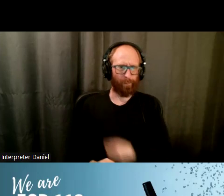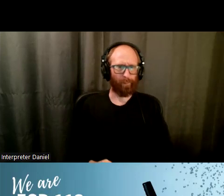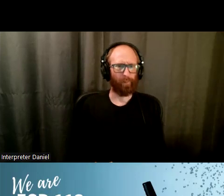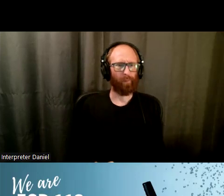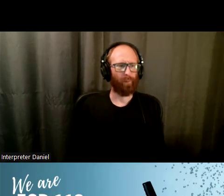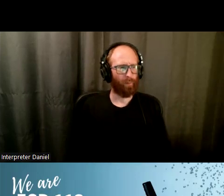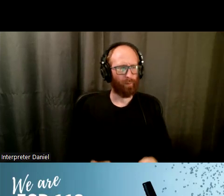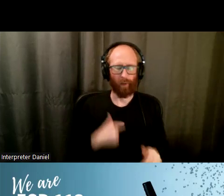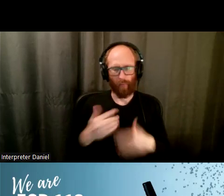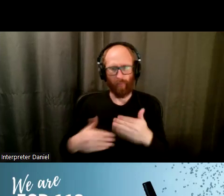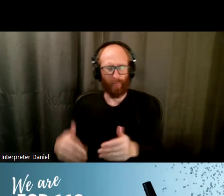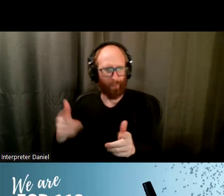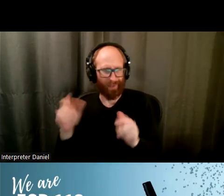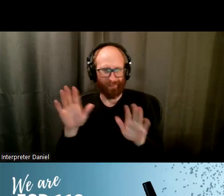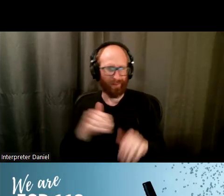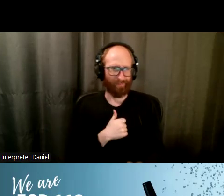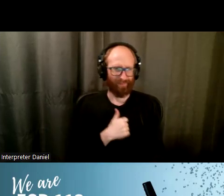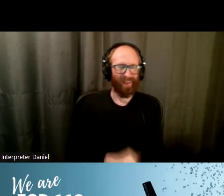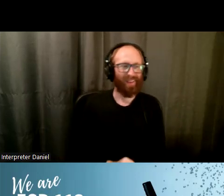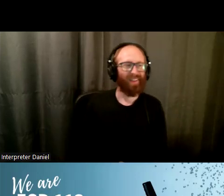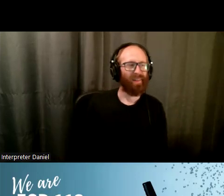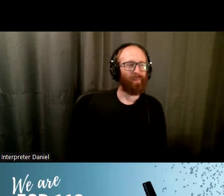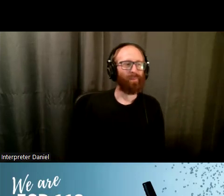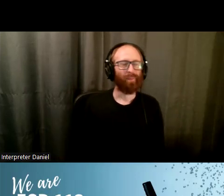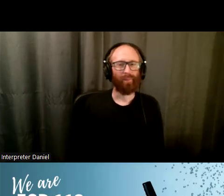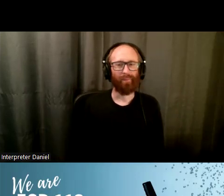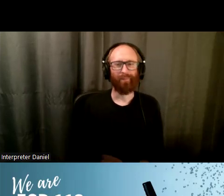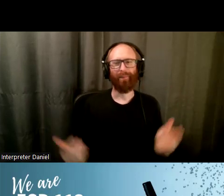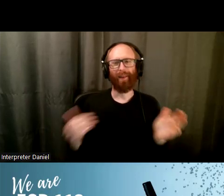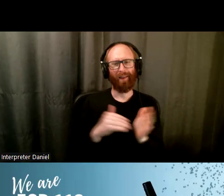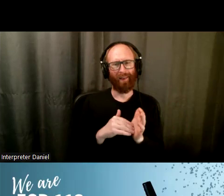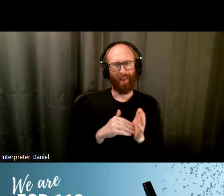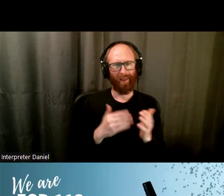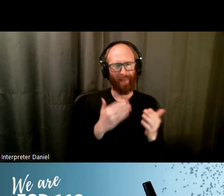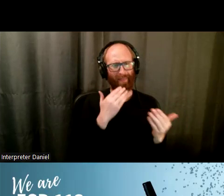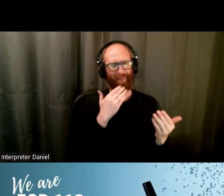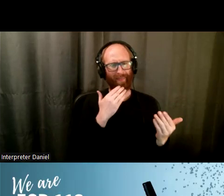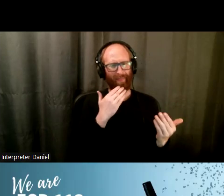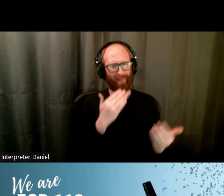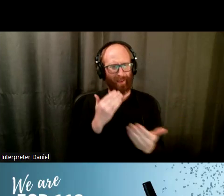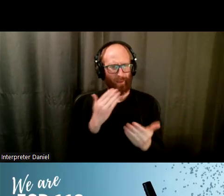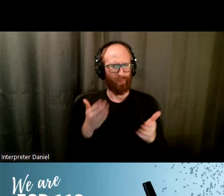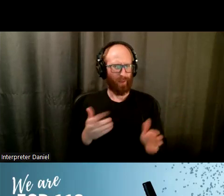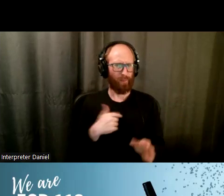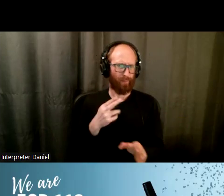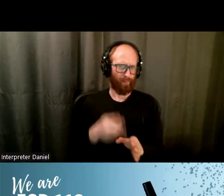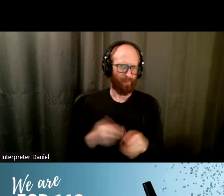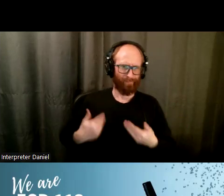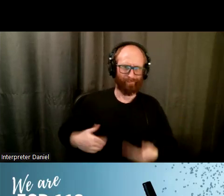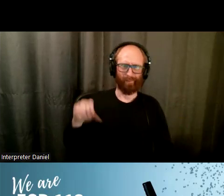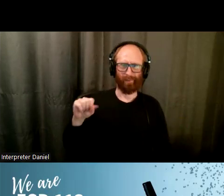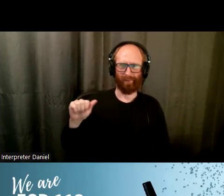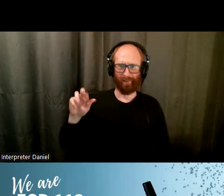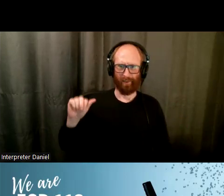And I went too fast. I apologize. Again, thank you for allowing me to be here. My name is Sarah Ellsworth, and